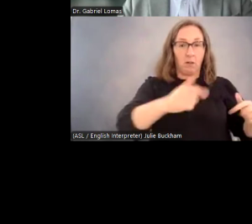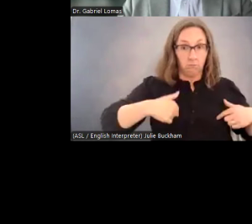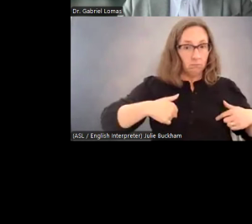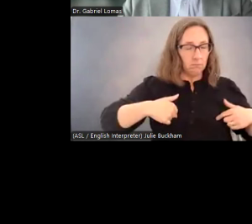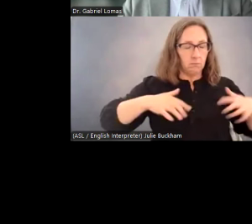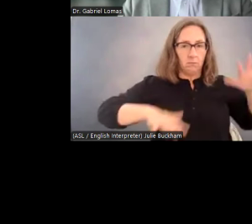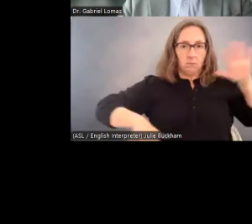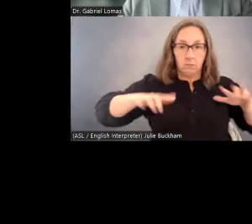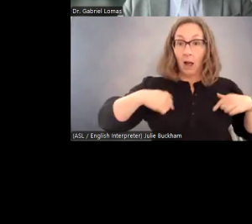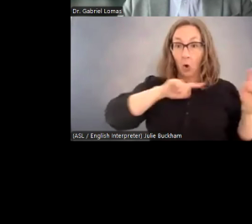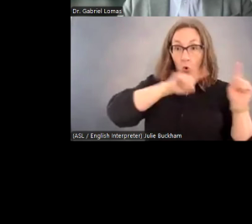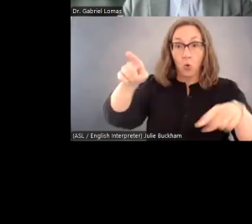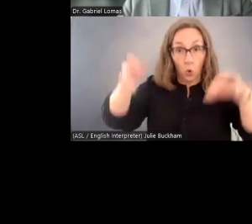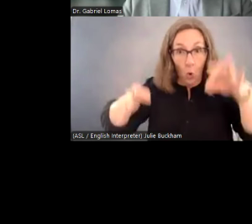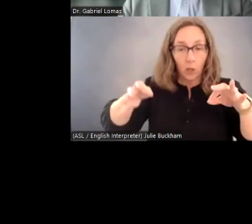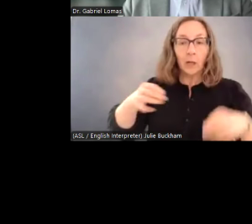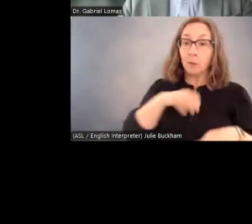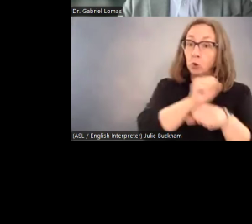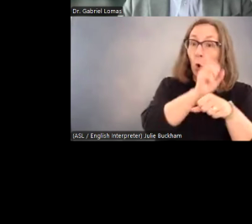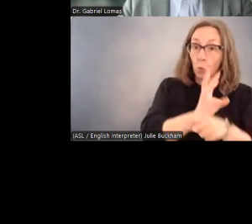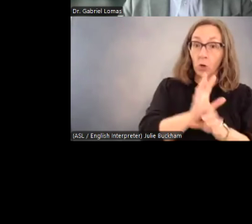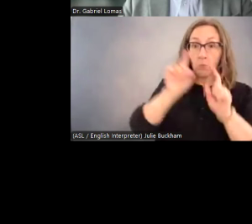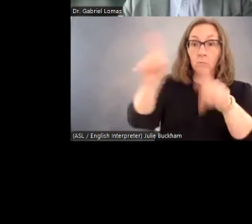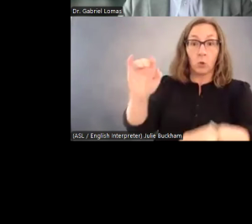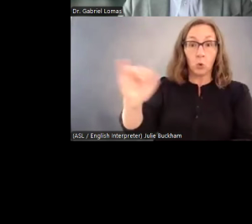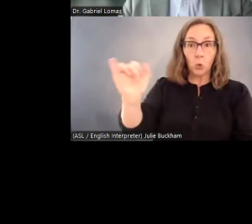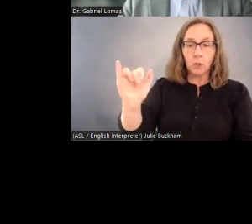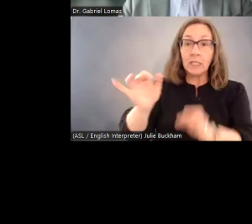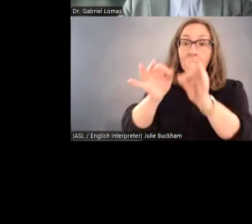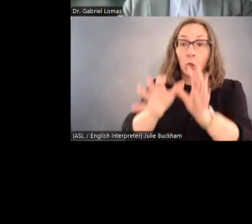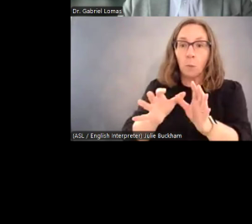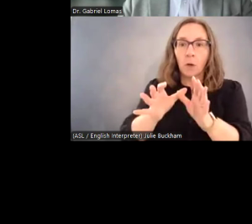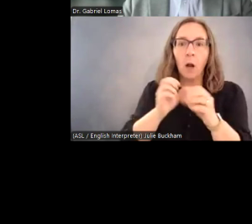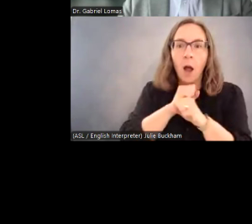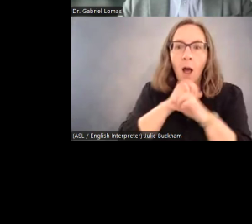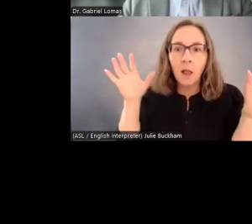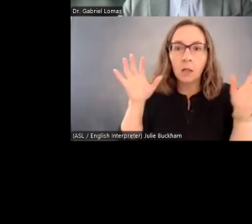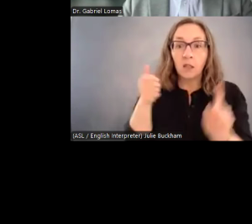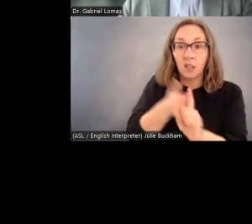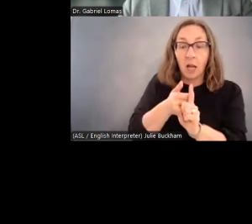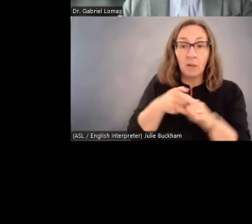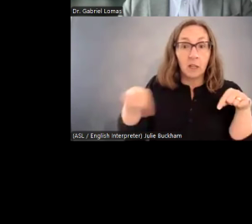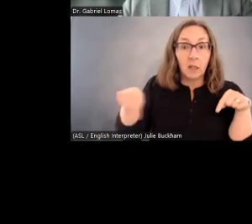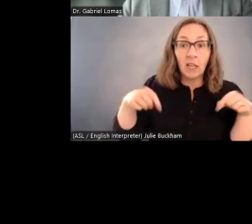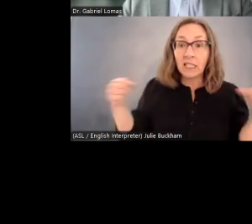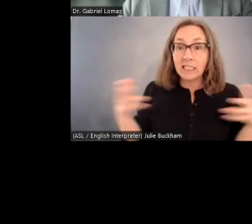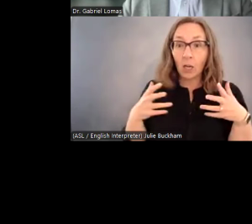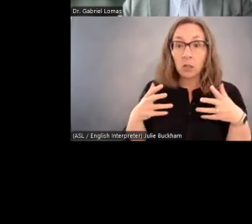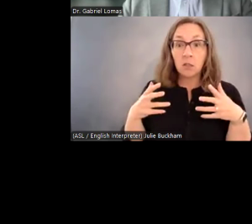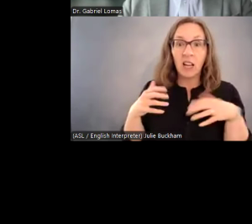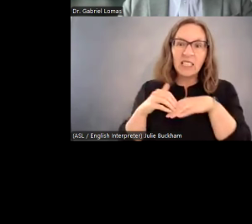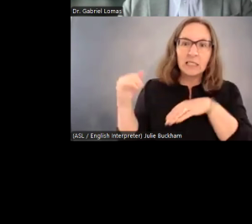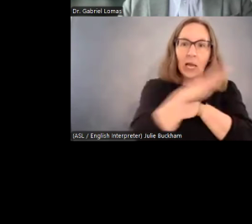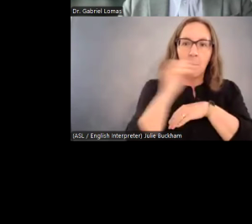appearance, as did our social worker. There was no interpreter. He was scared. He was tearful. He was sent back to prison because